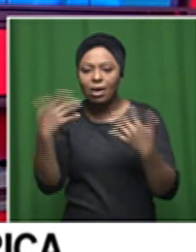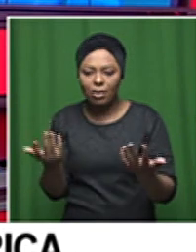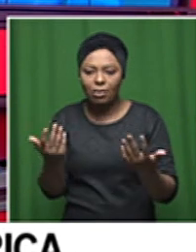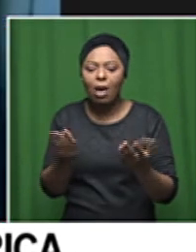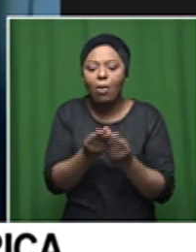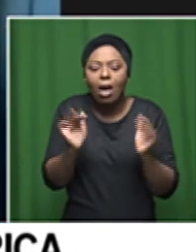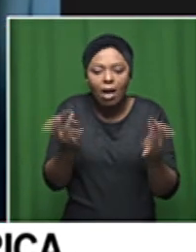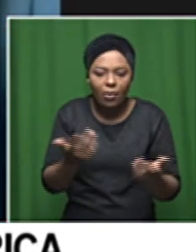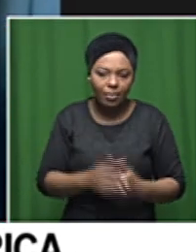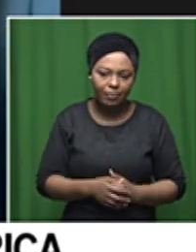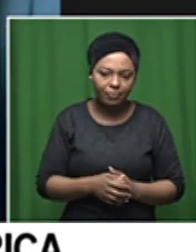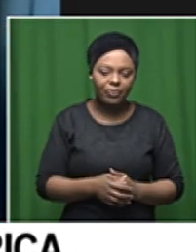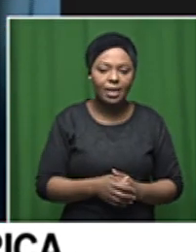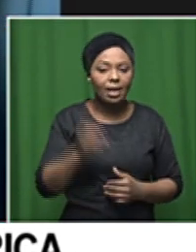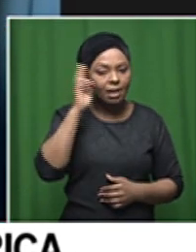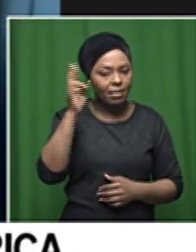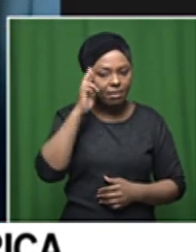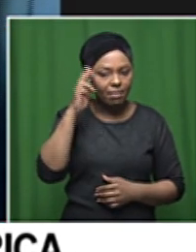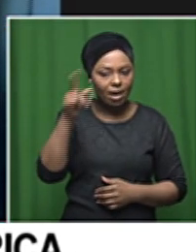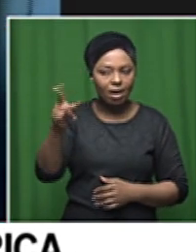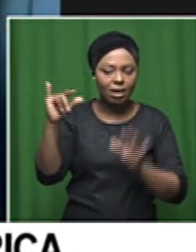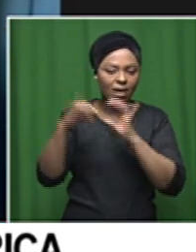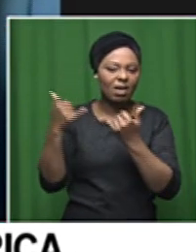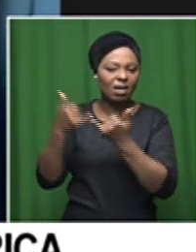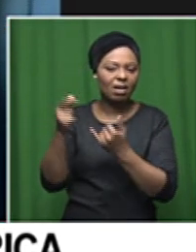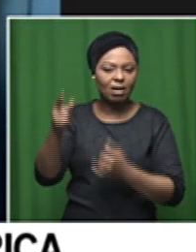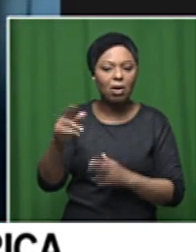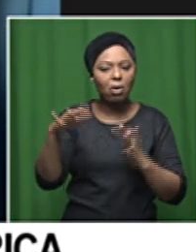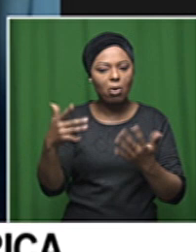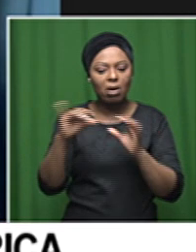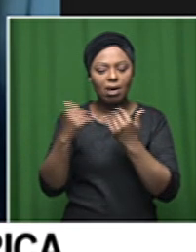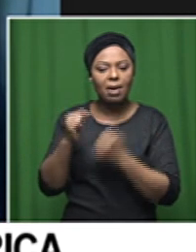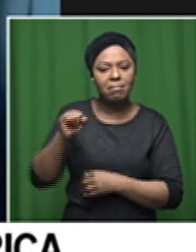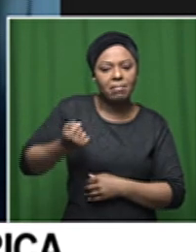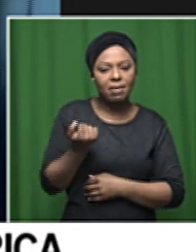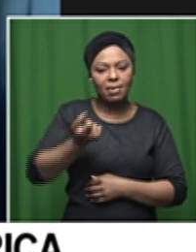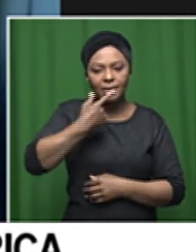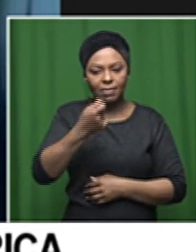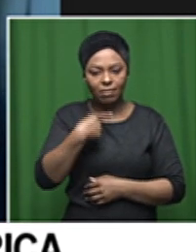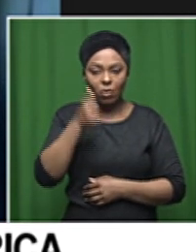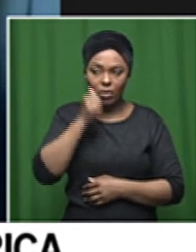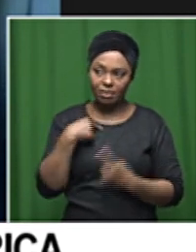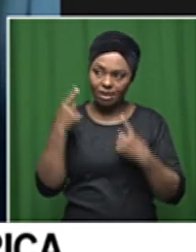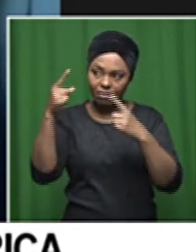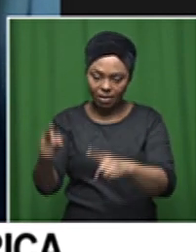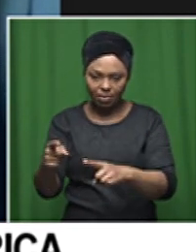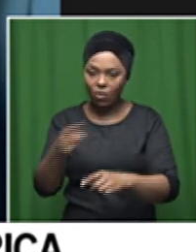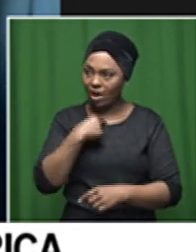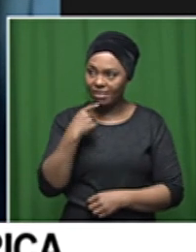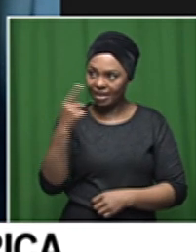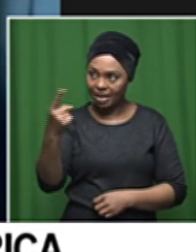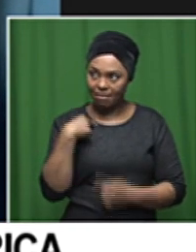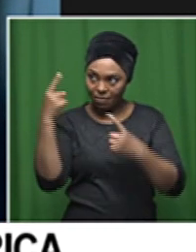Remember, in the medical store, as a result of a discovery through my visit unannounced to the medical